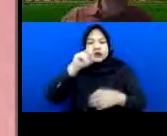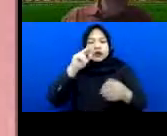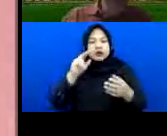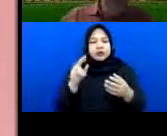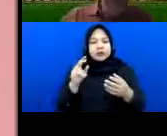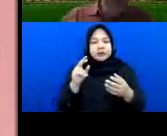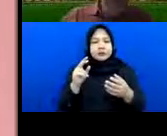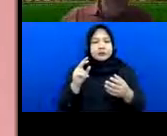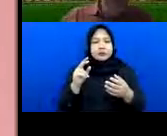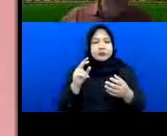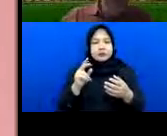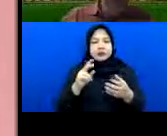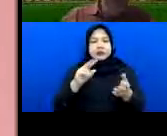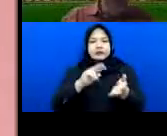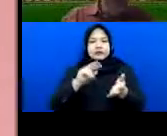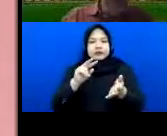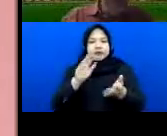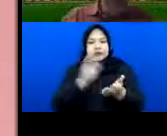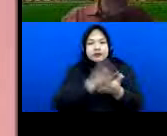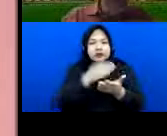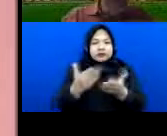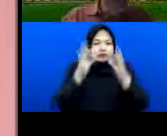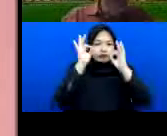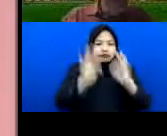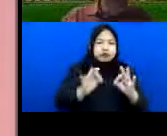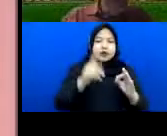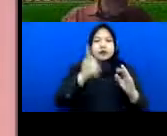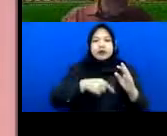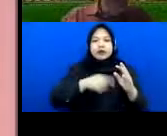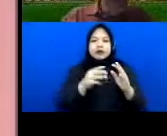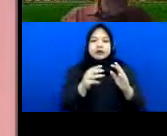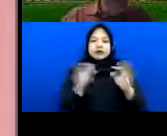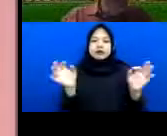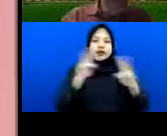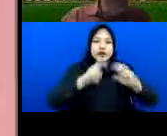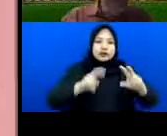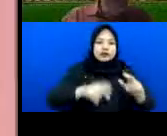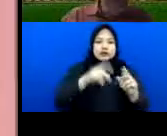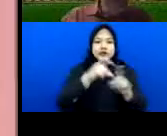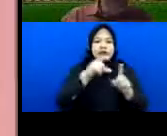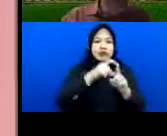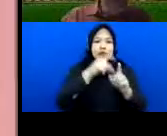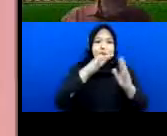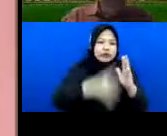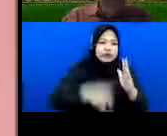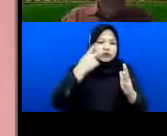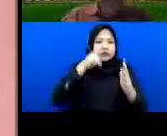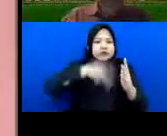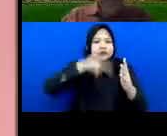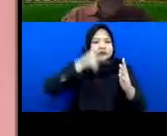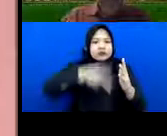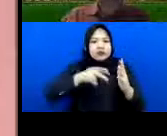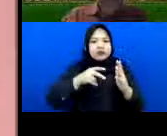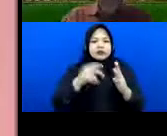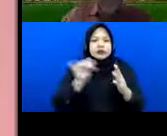used to extract meaningful themes from the transcripts. Thematic analysis is a qualitative data analysis method that